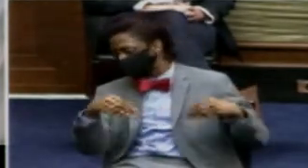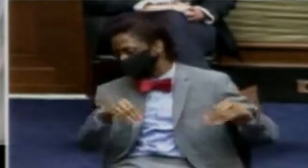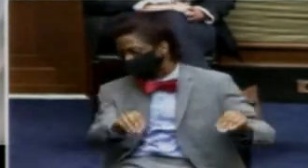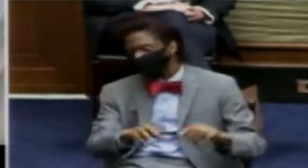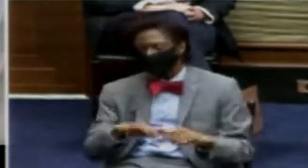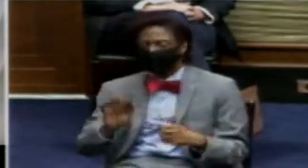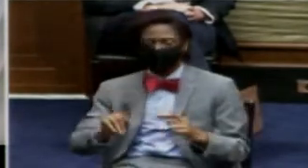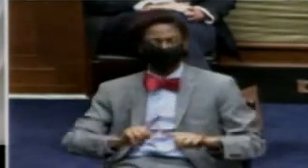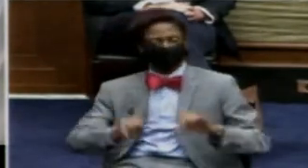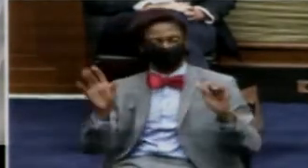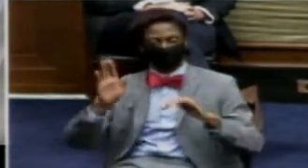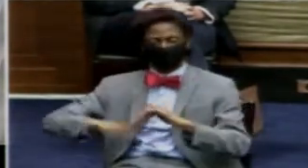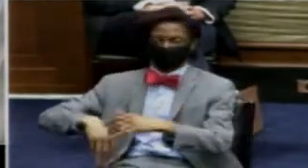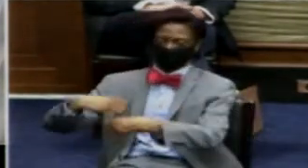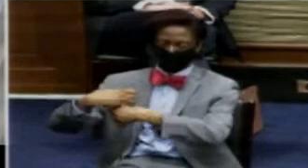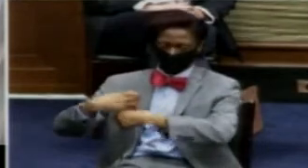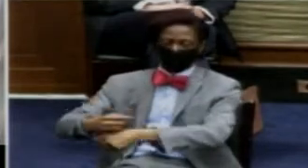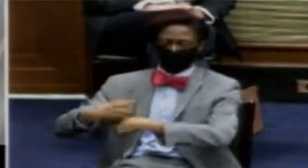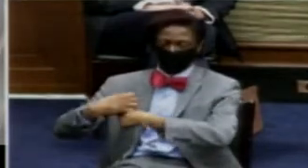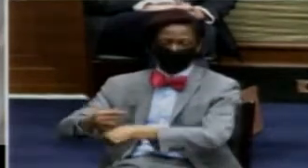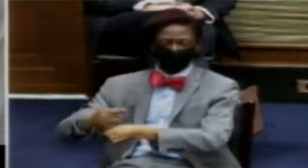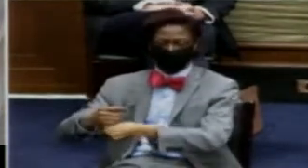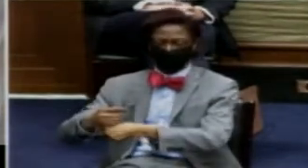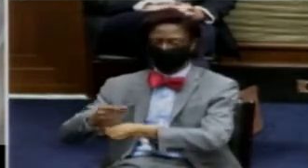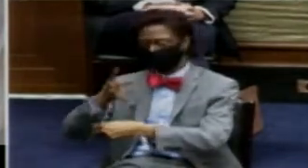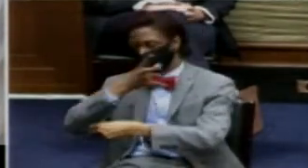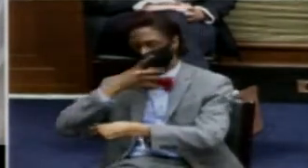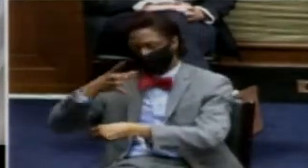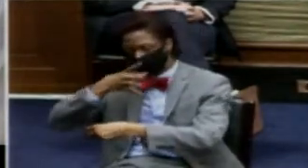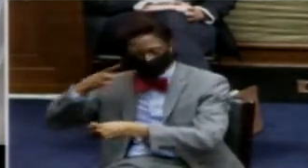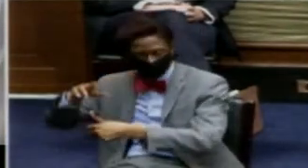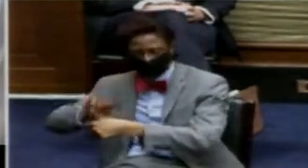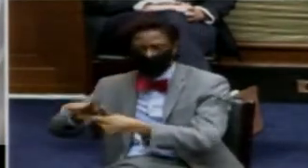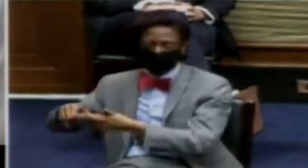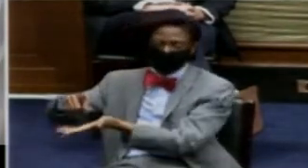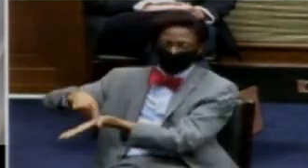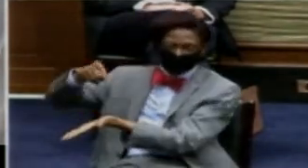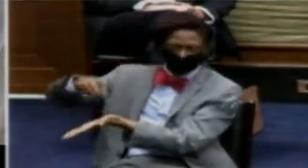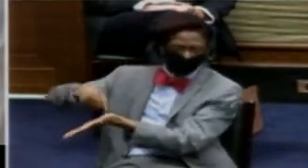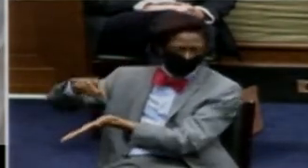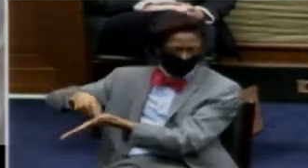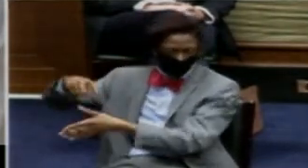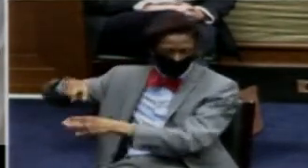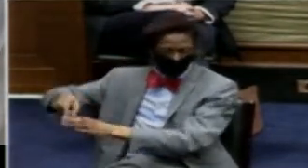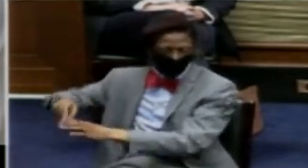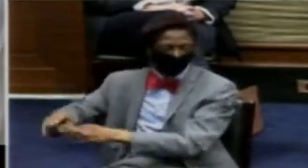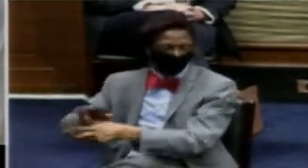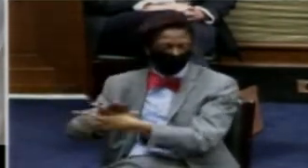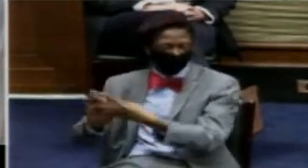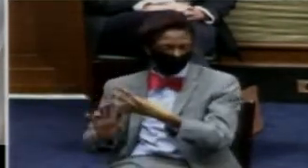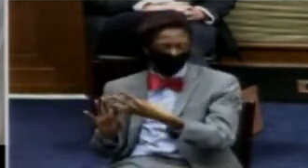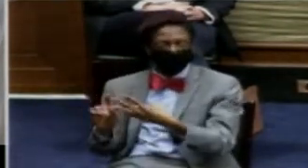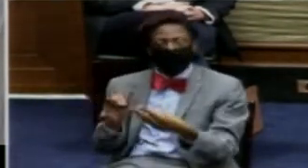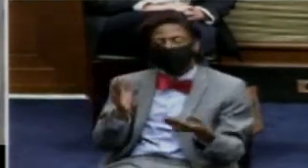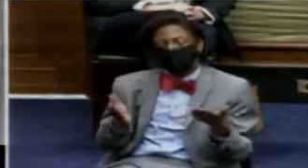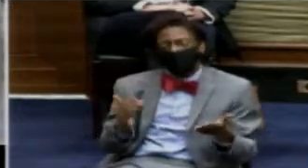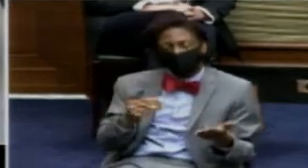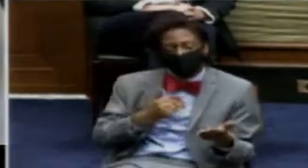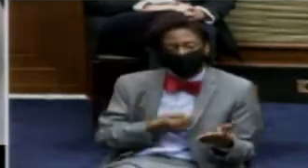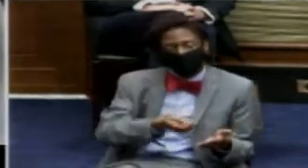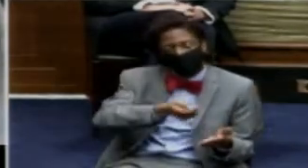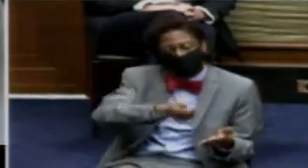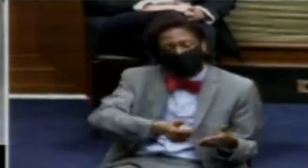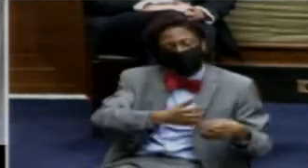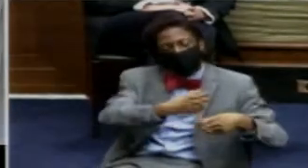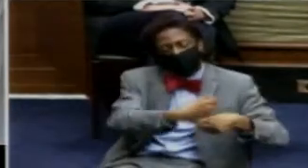different thing other than manufacturing, agriculture, or mining or drilling. And there might be some little manufacturing